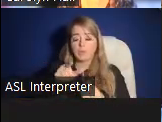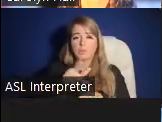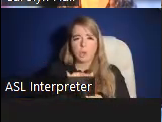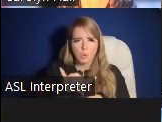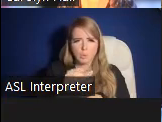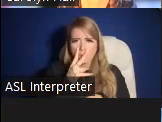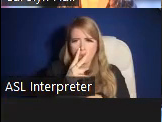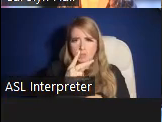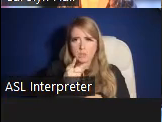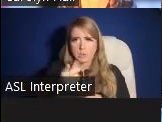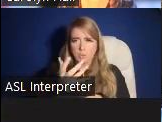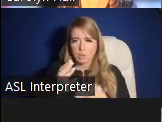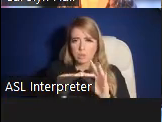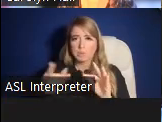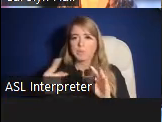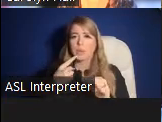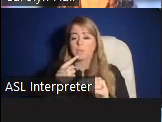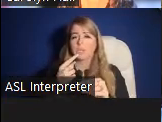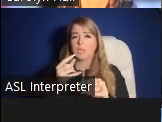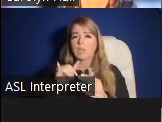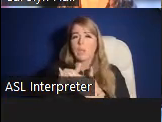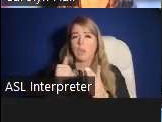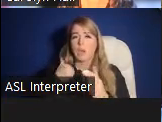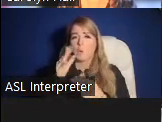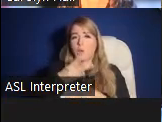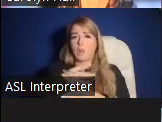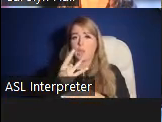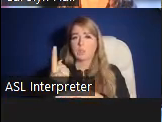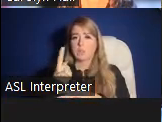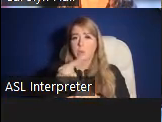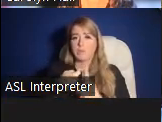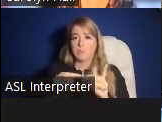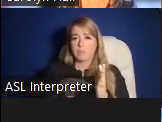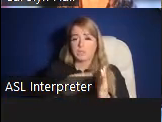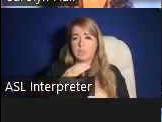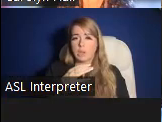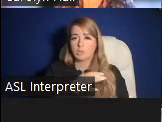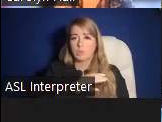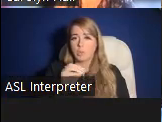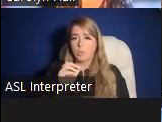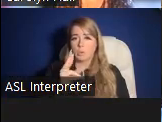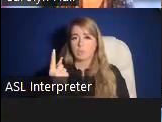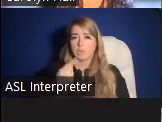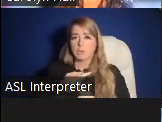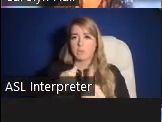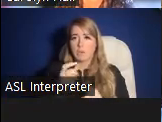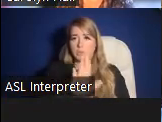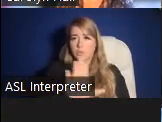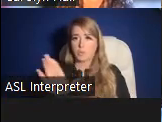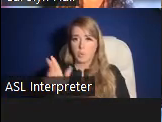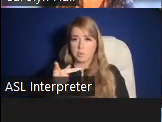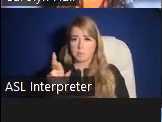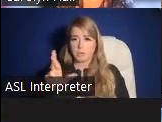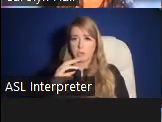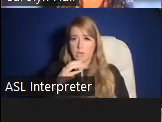wanted to. I was going to say, I would like someone from this council or someone from your guys' peer